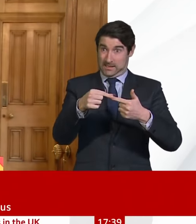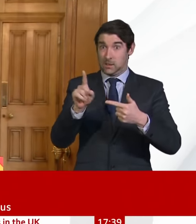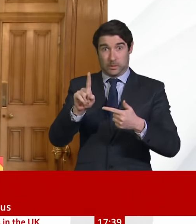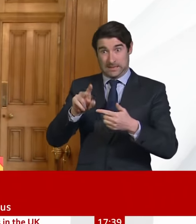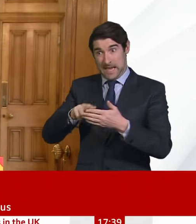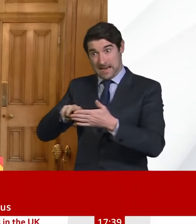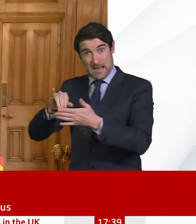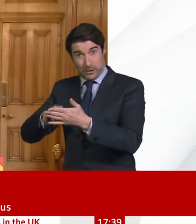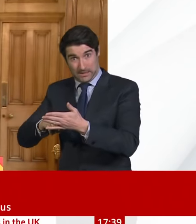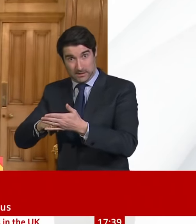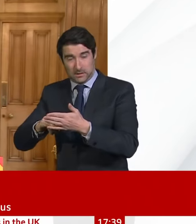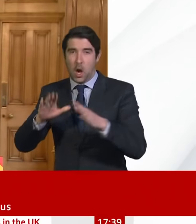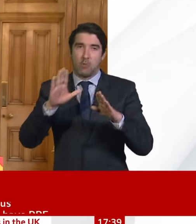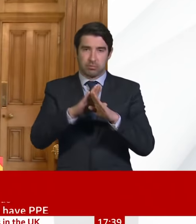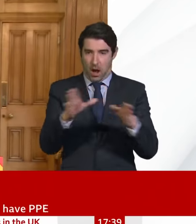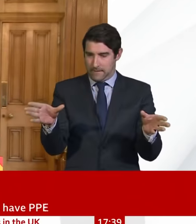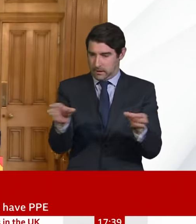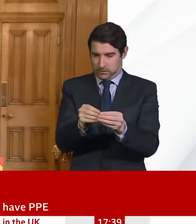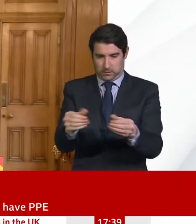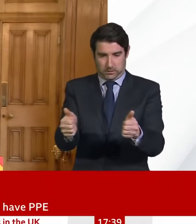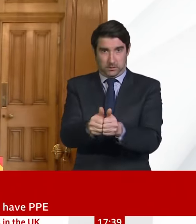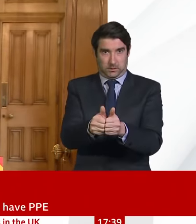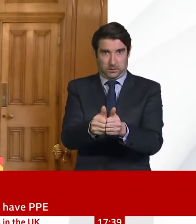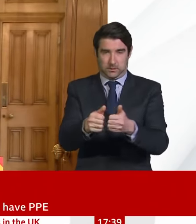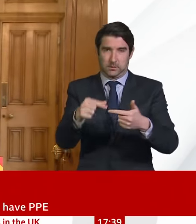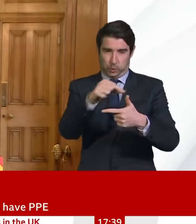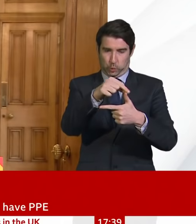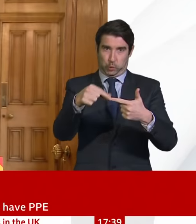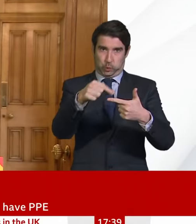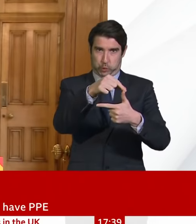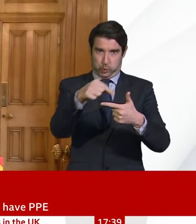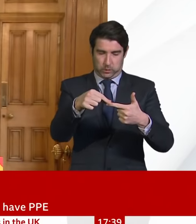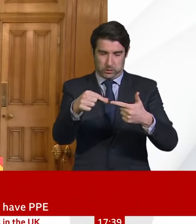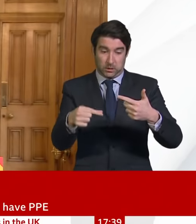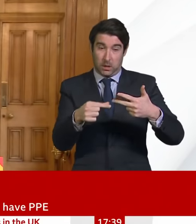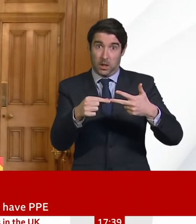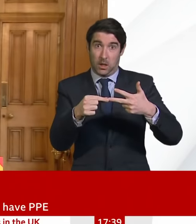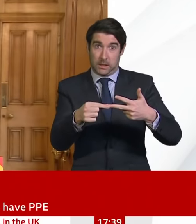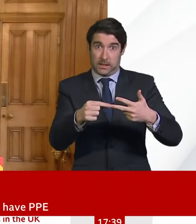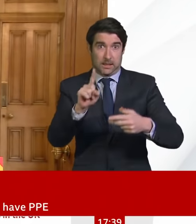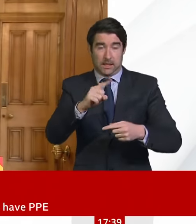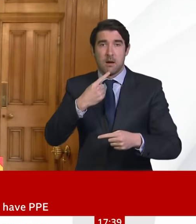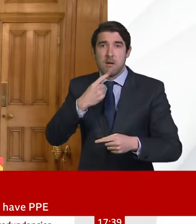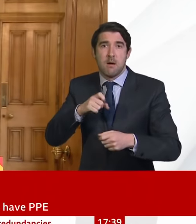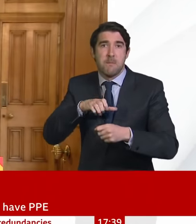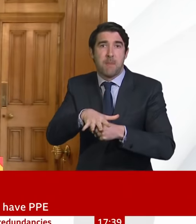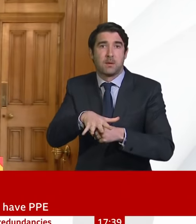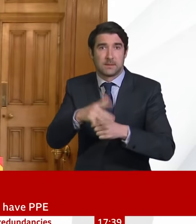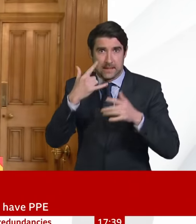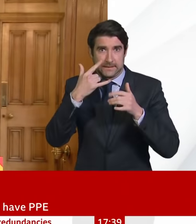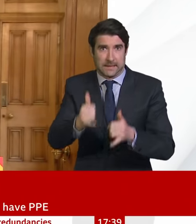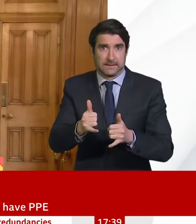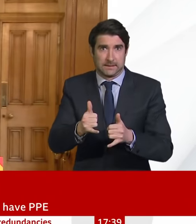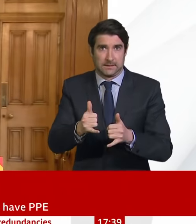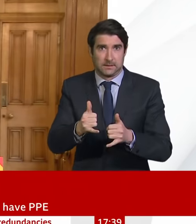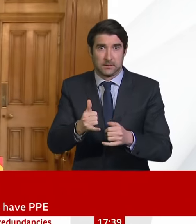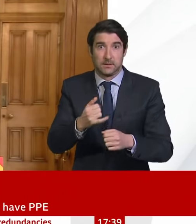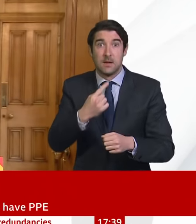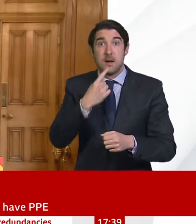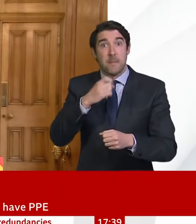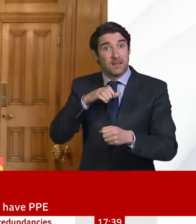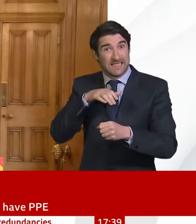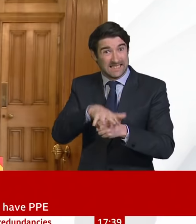The third pillar is blood tests. Now, blood tests are designed to tell whether people have had the virus and are now